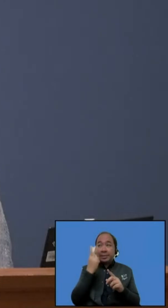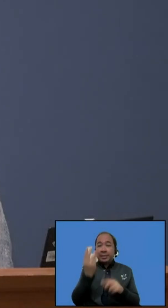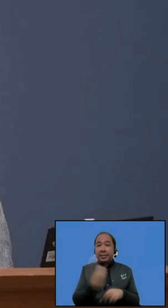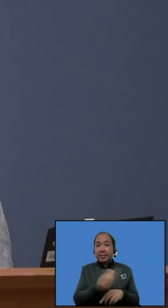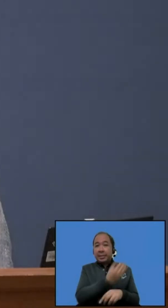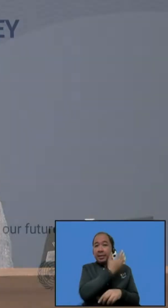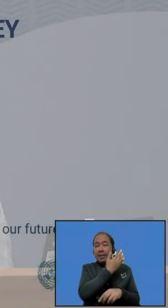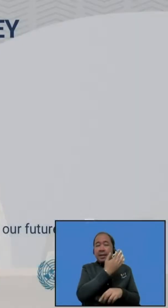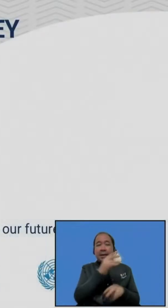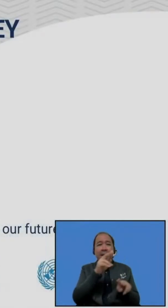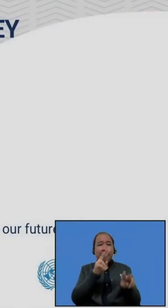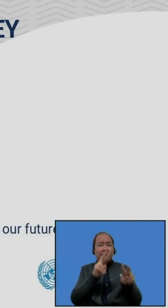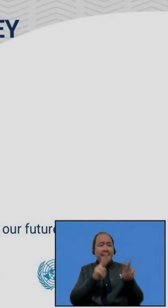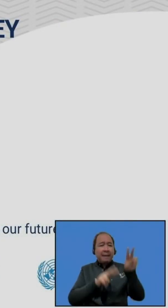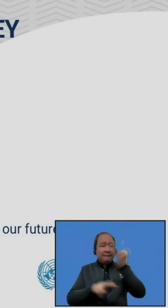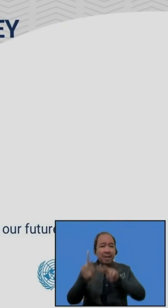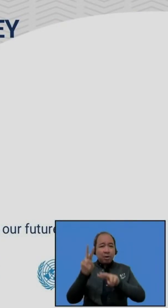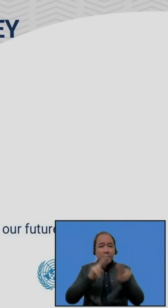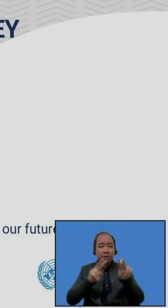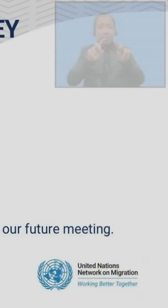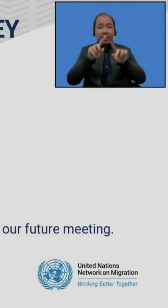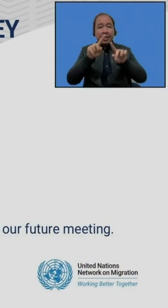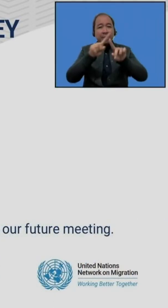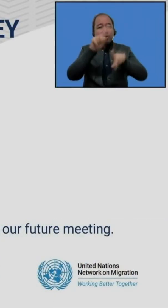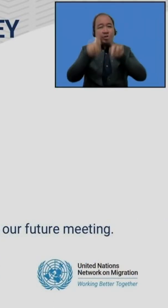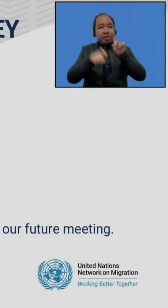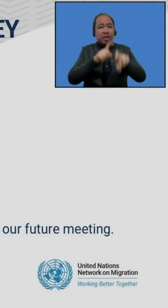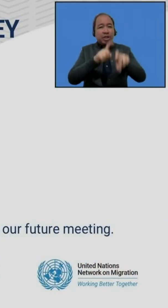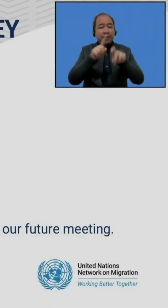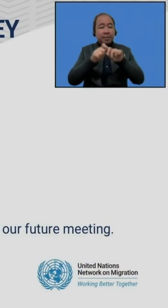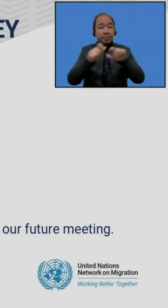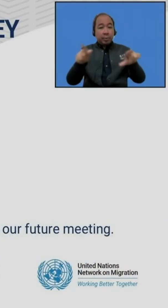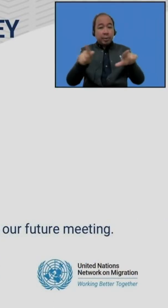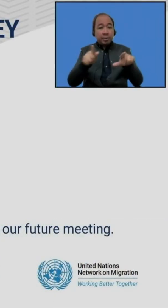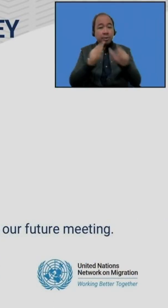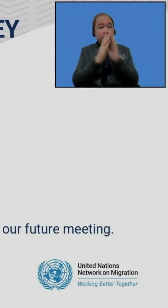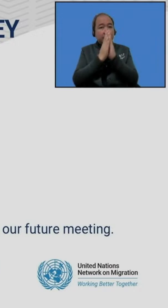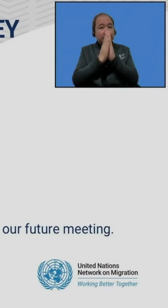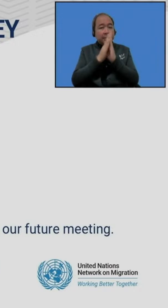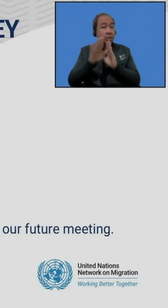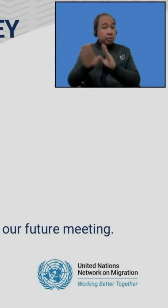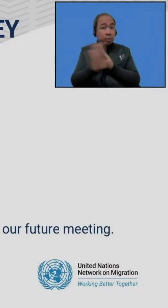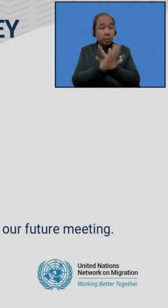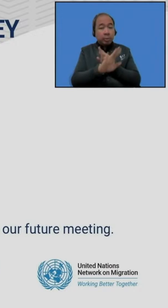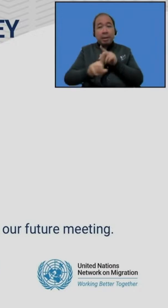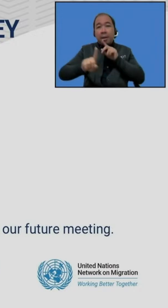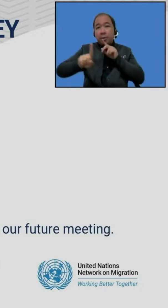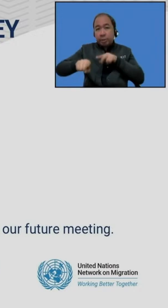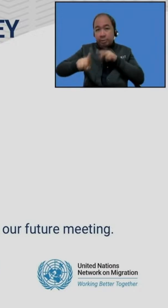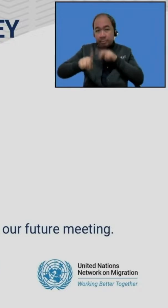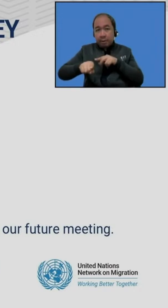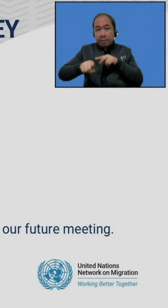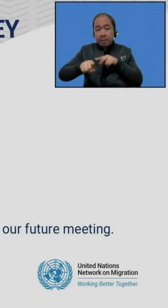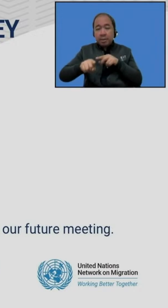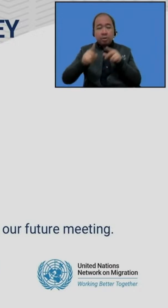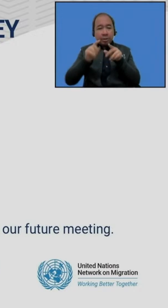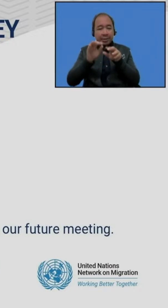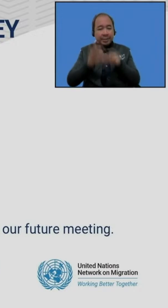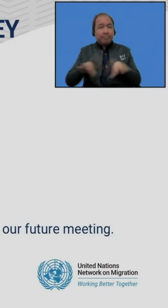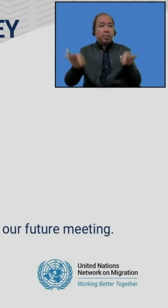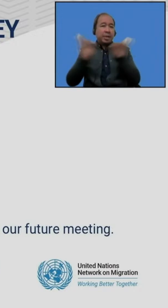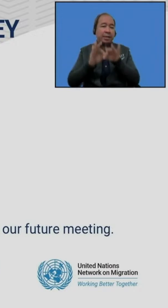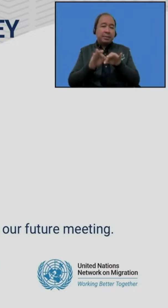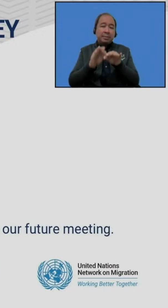evaluation survey, which we would like you to respond to, and it is very important that we receive your